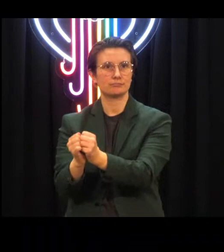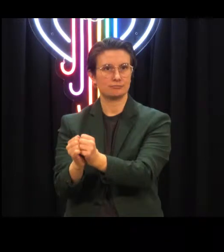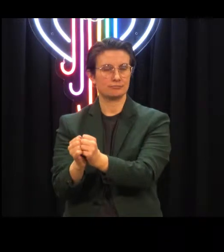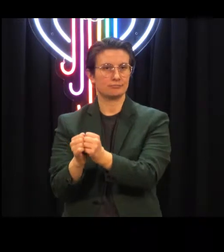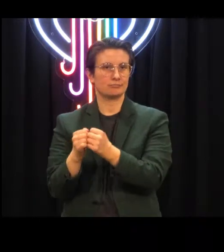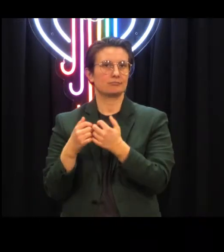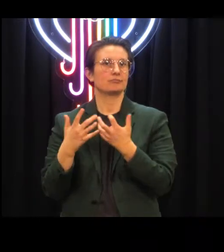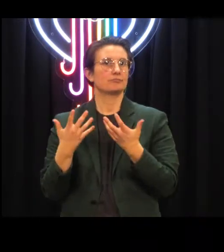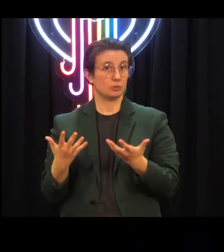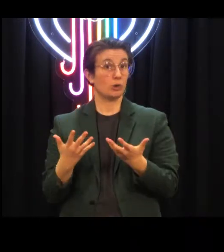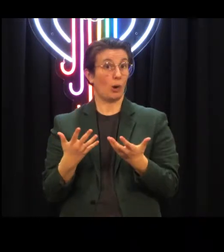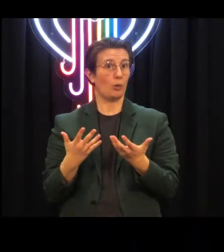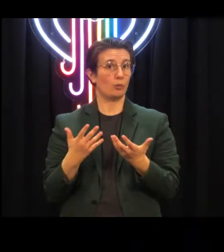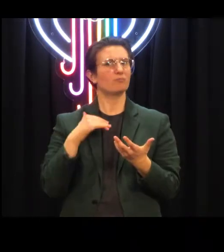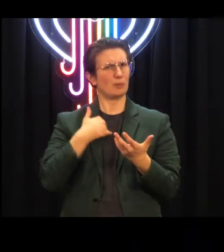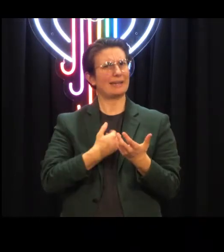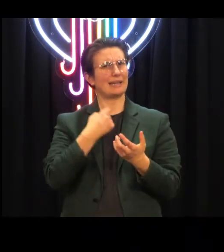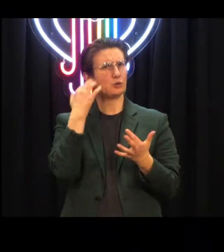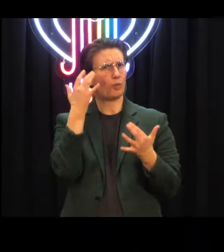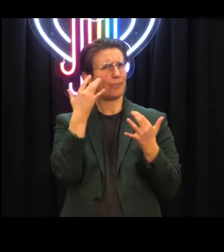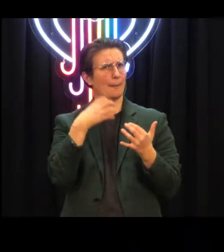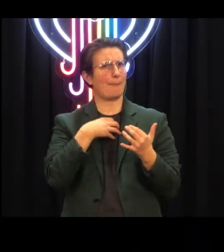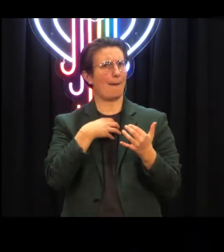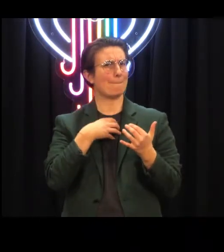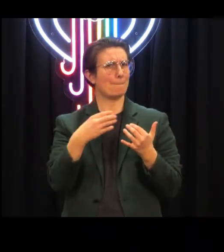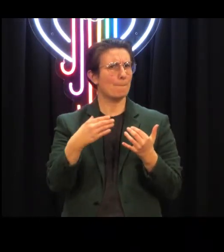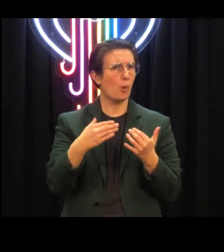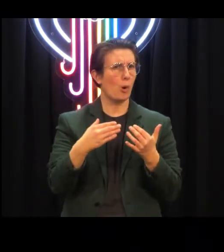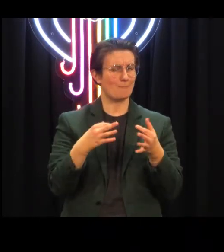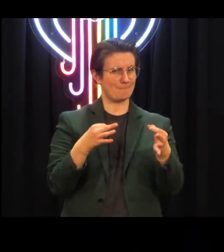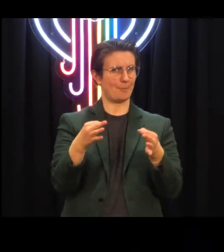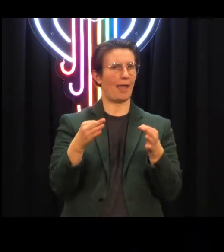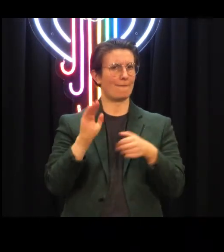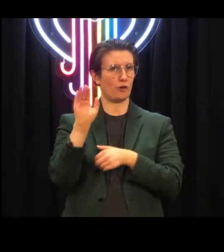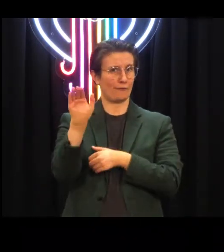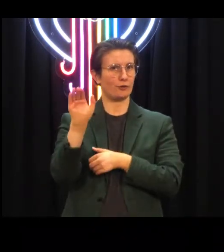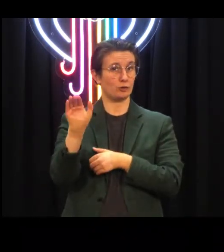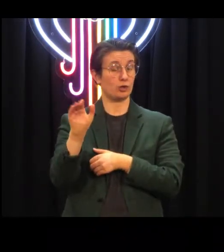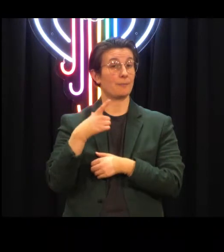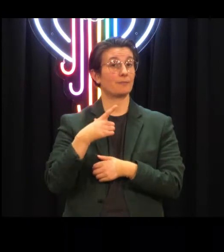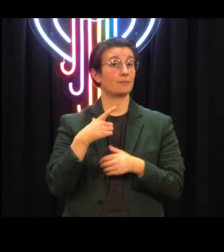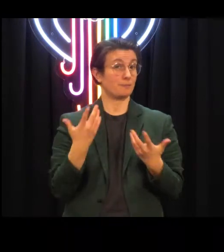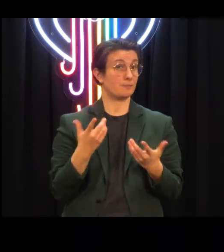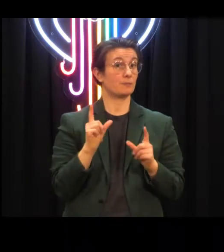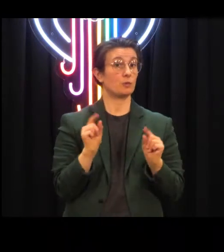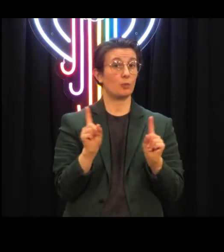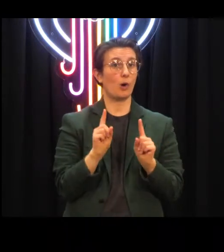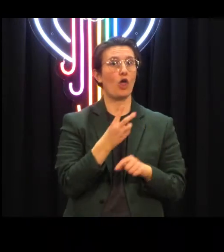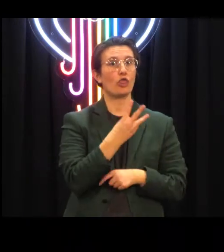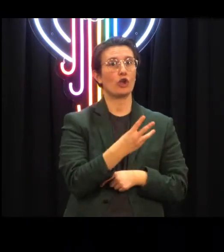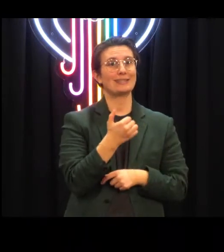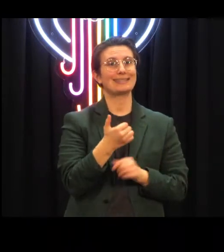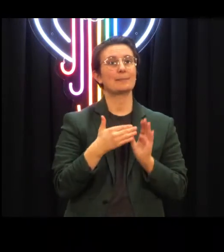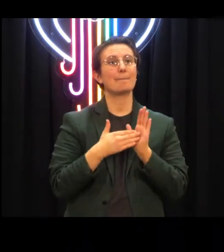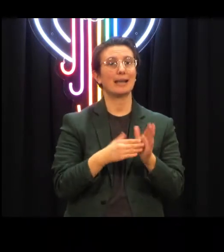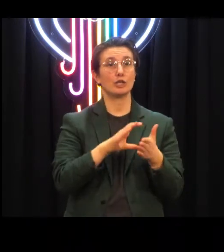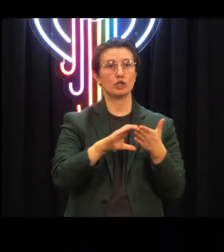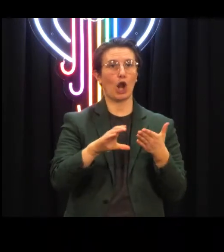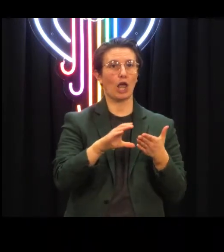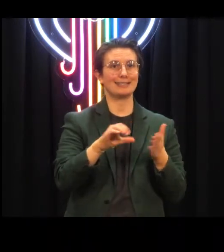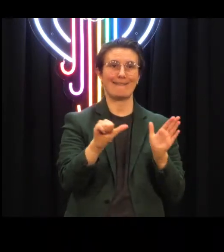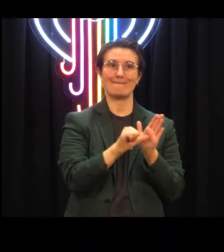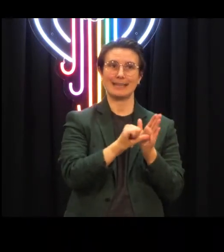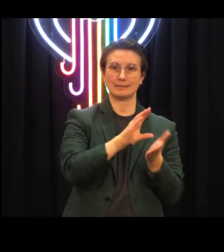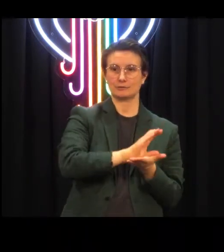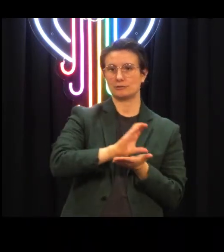future and other infectious diseases, we are investing $36 million in a new research platform. As a